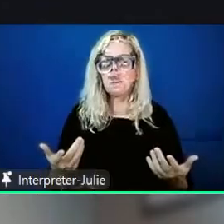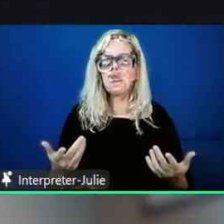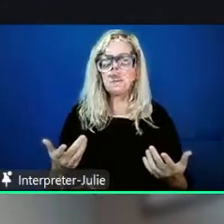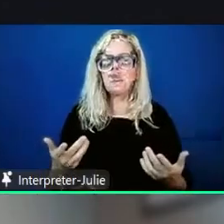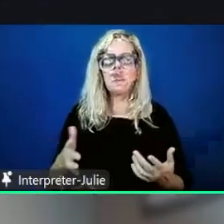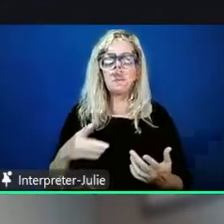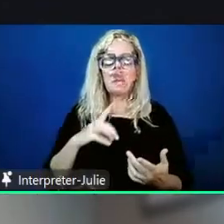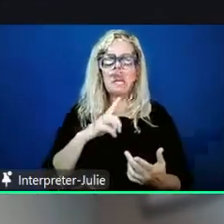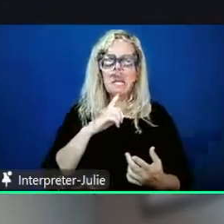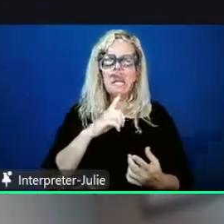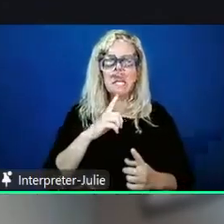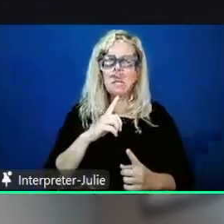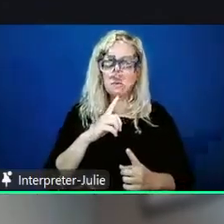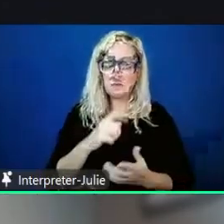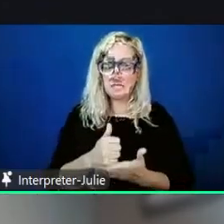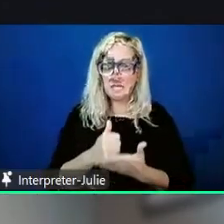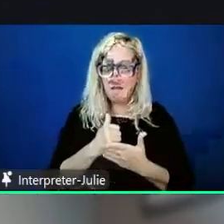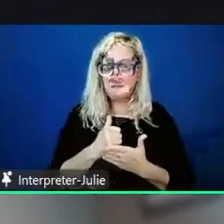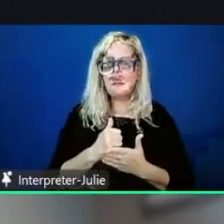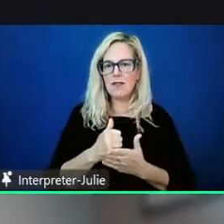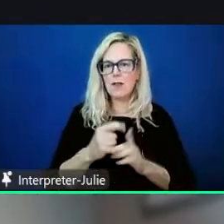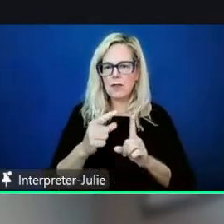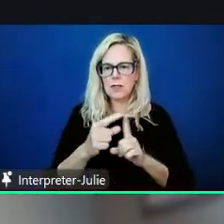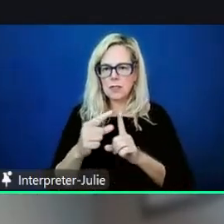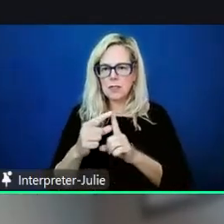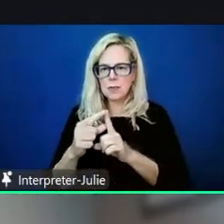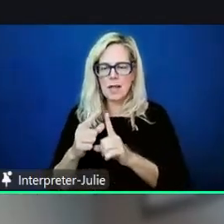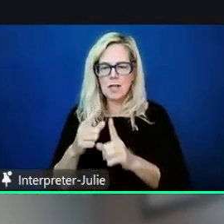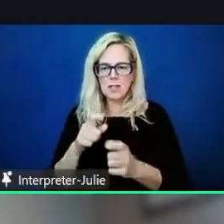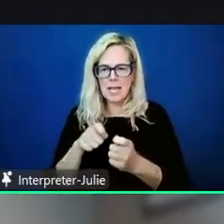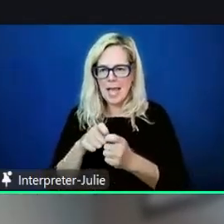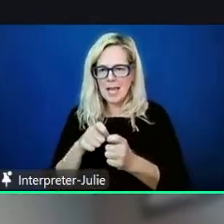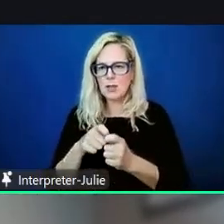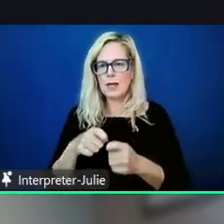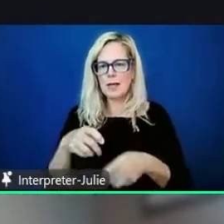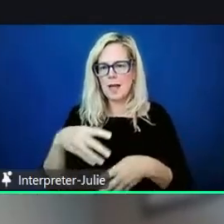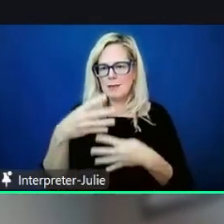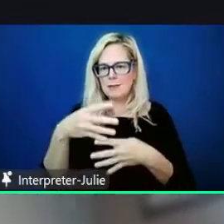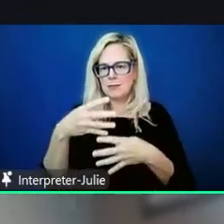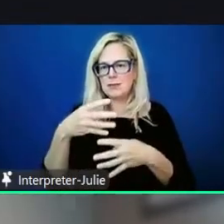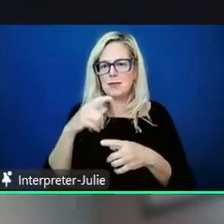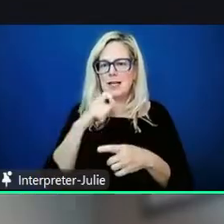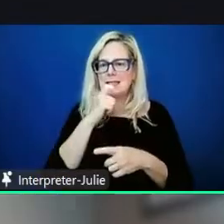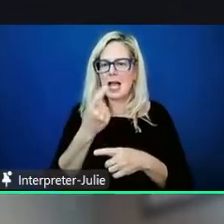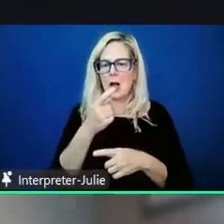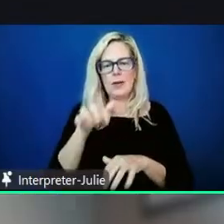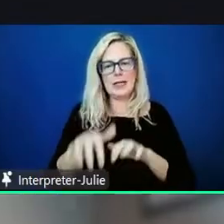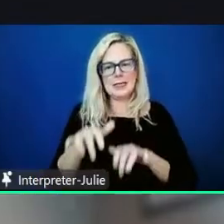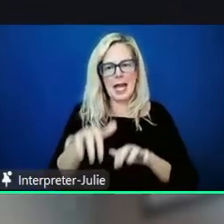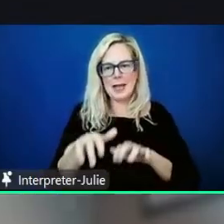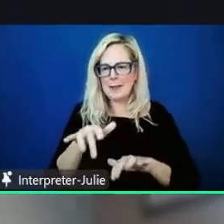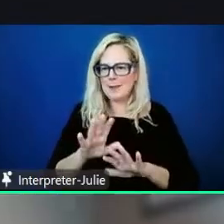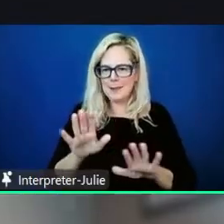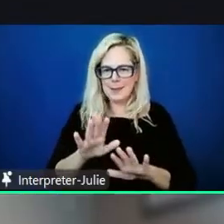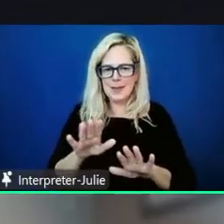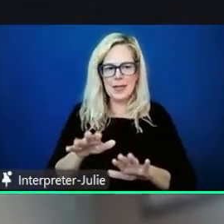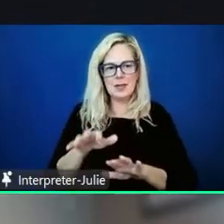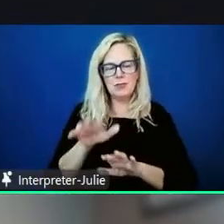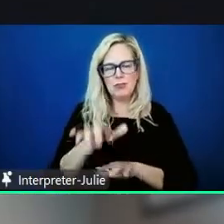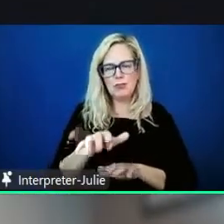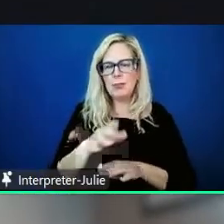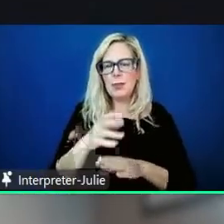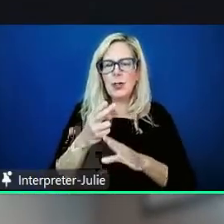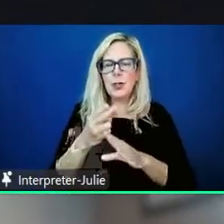accurate. The captions are high quality, and it uses a stenograph machine, not just typing. So it can be used in